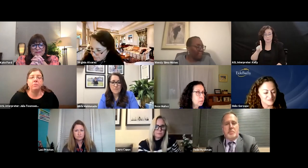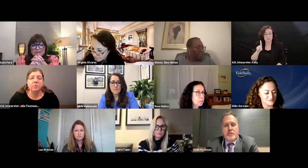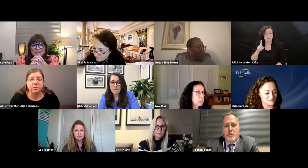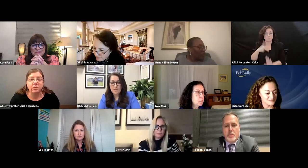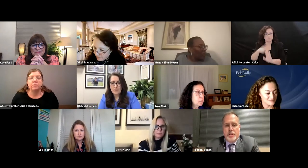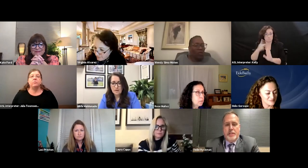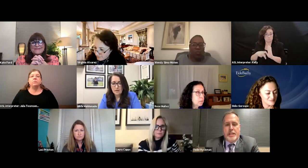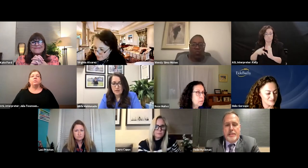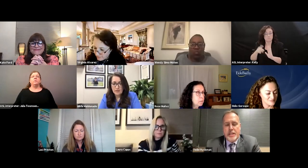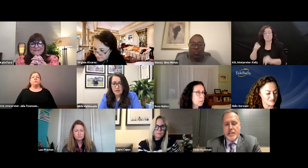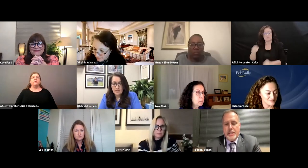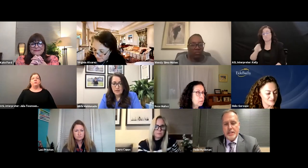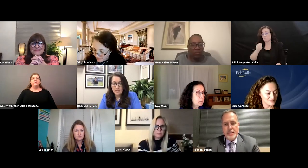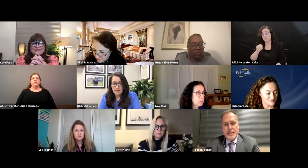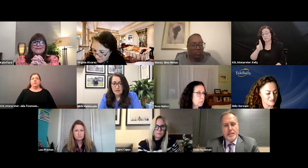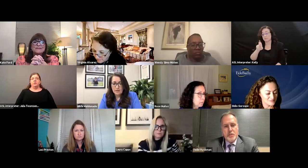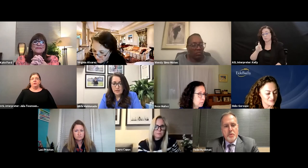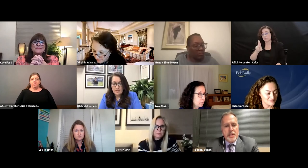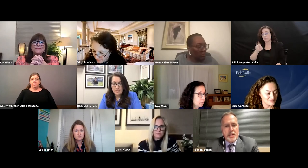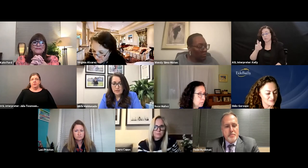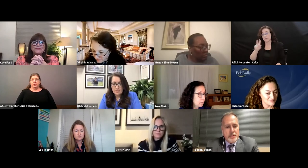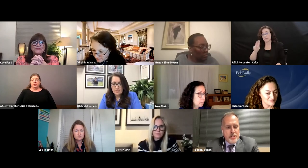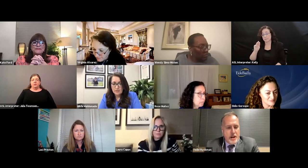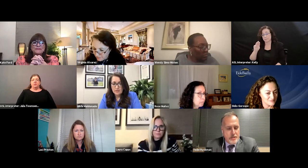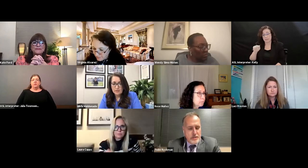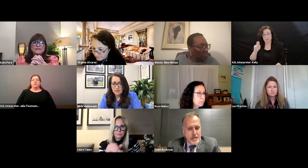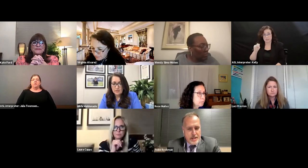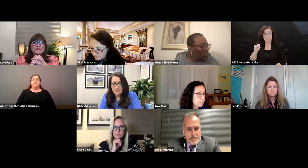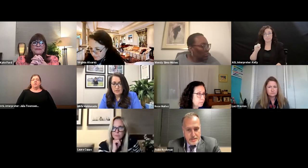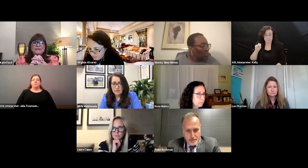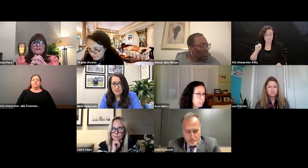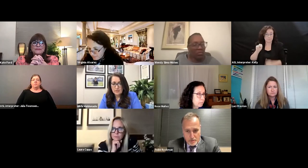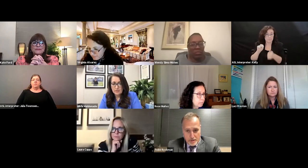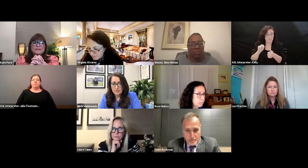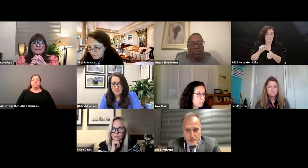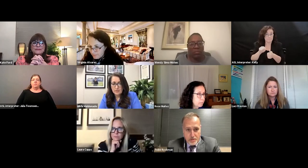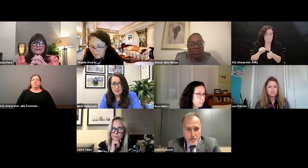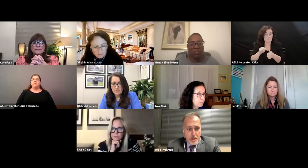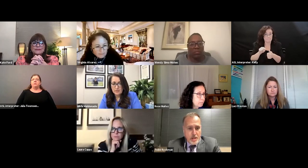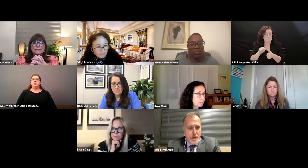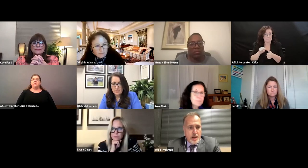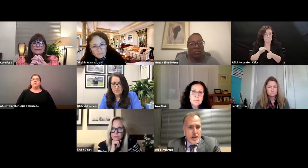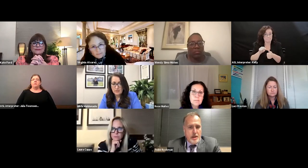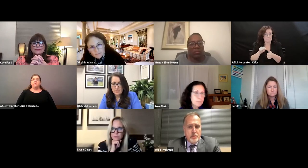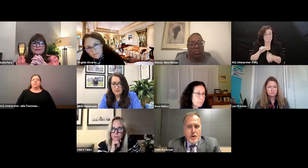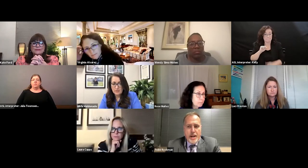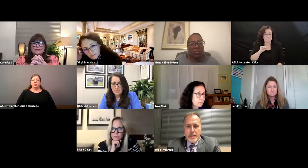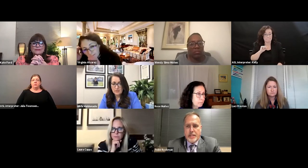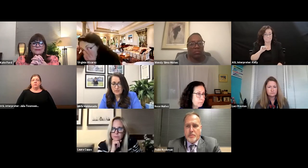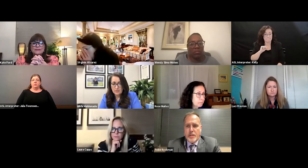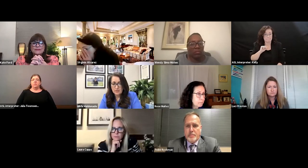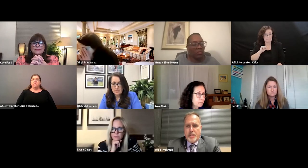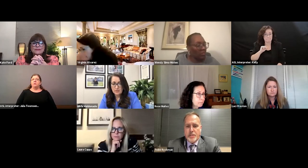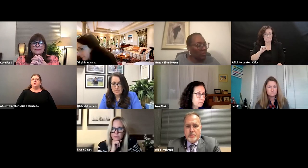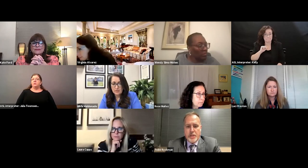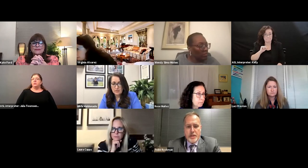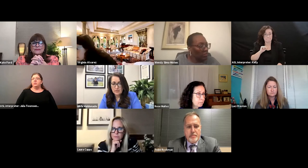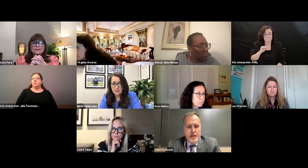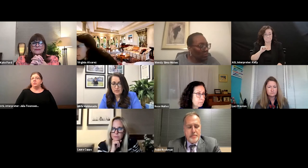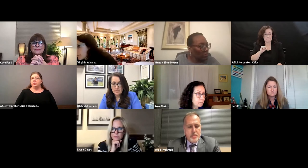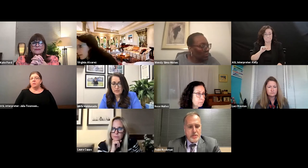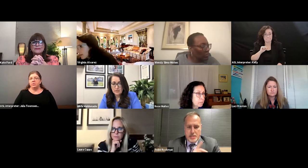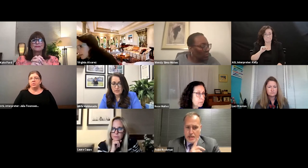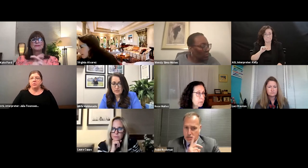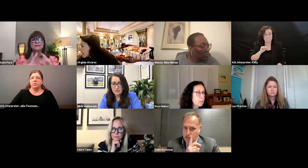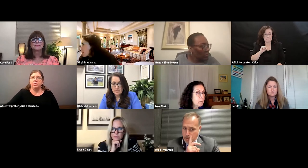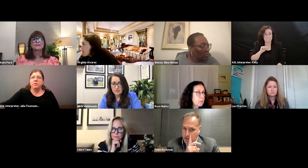thanks president ford good evening again uh superintendent maldonado and board members uh brian can we please bring up